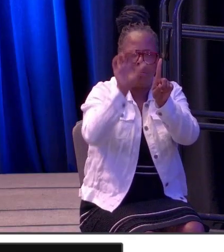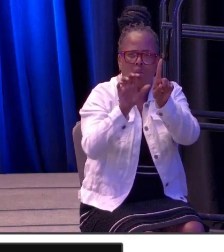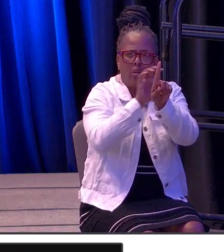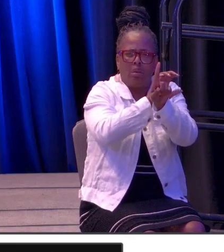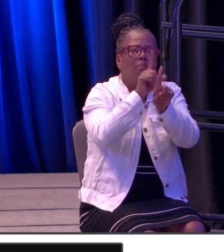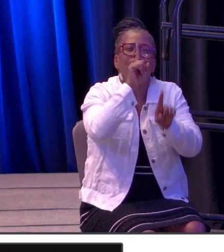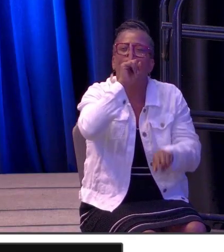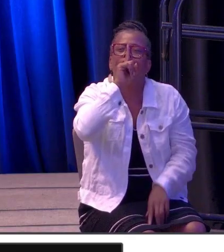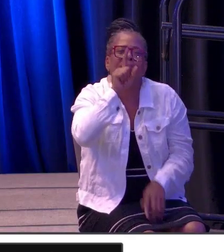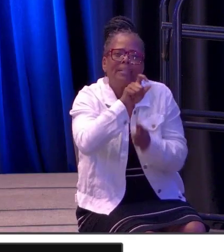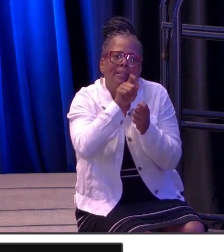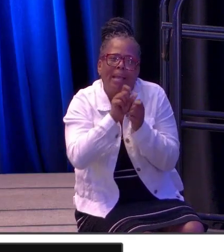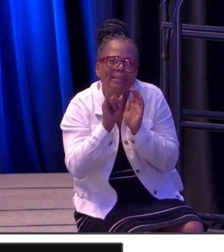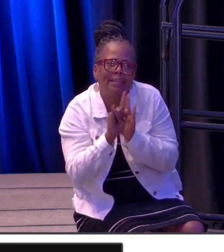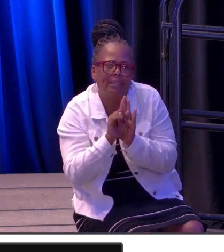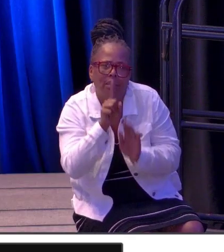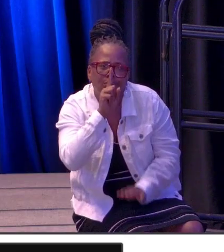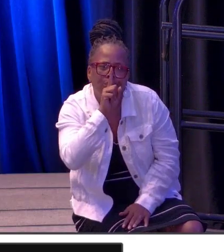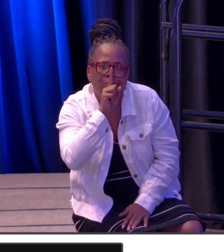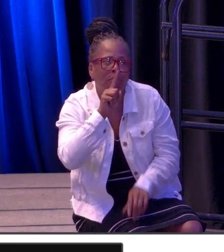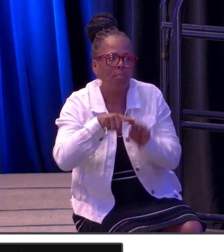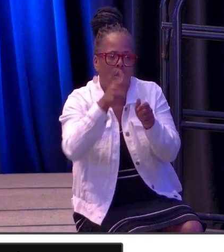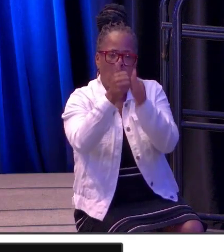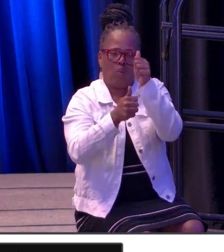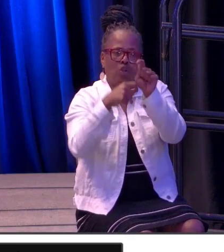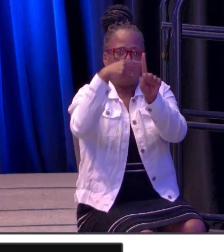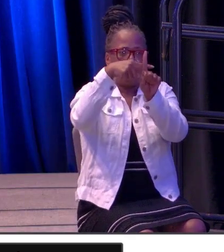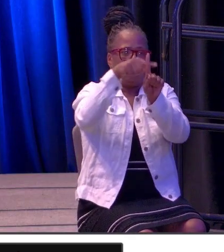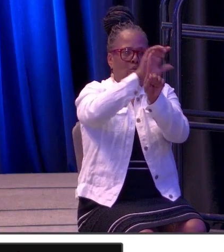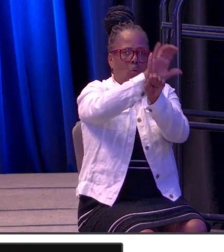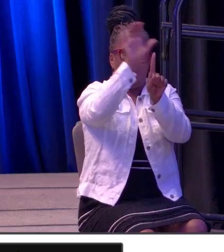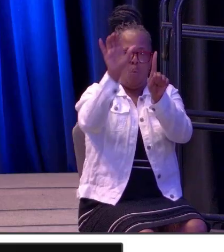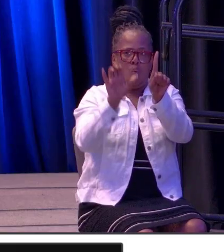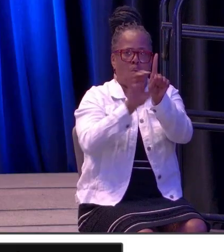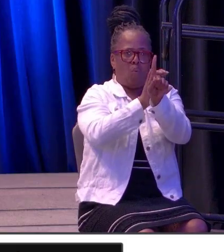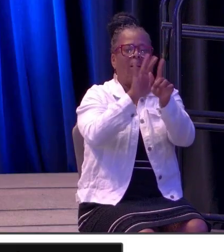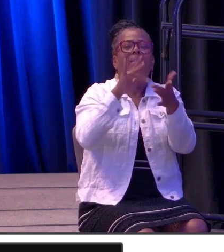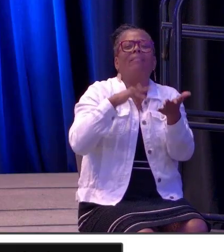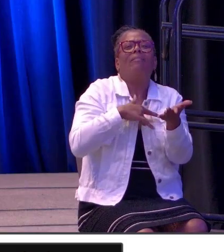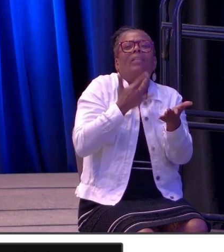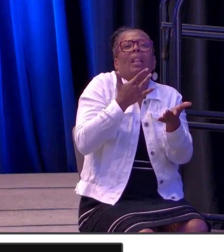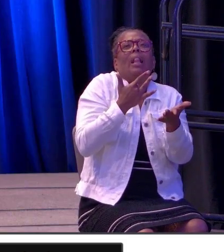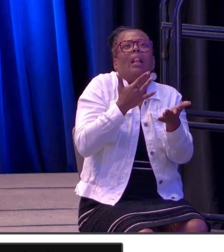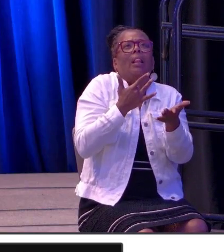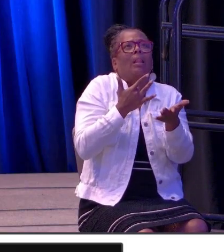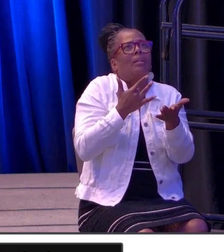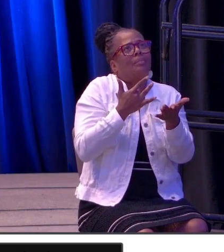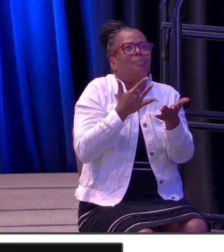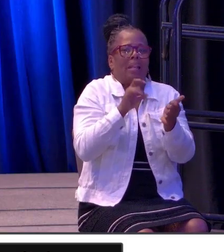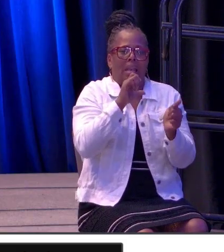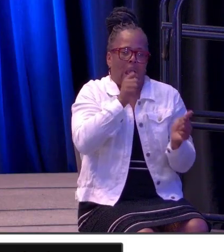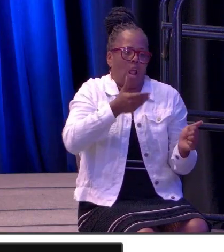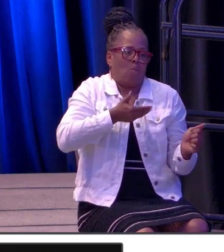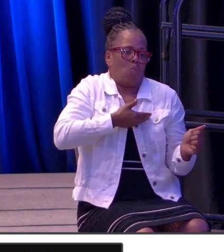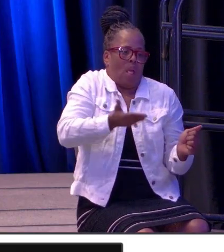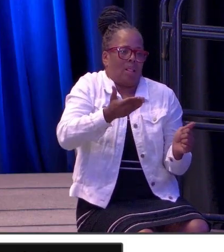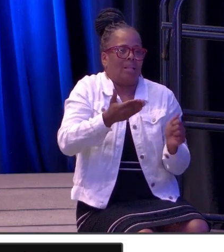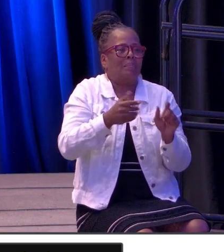don't have to tell us the identity, but what zone do you feel like you're less welcome